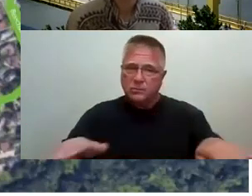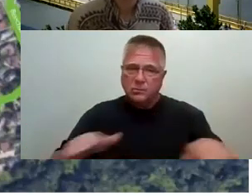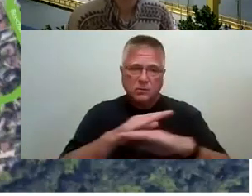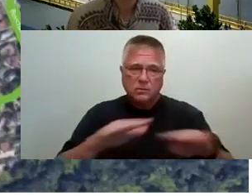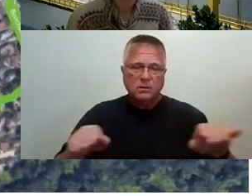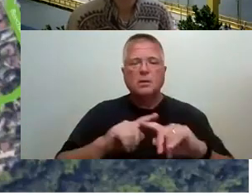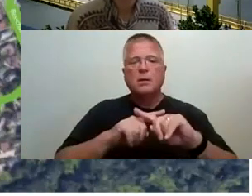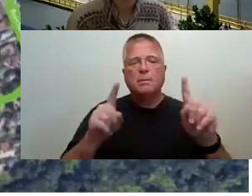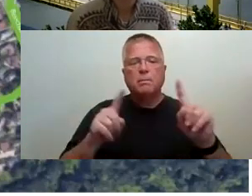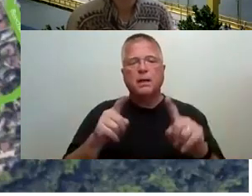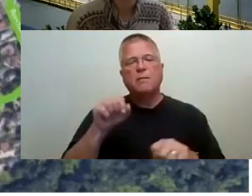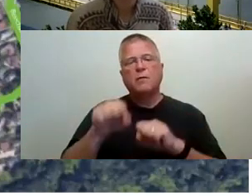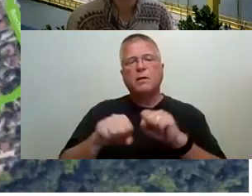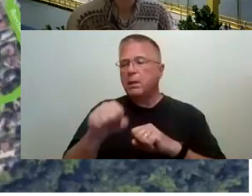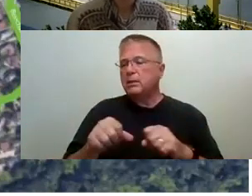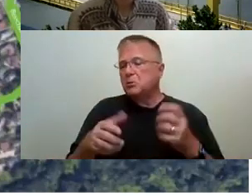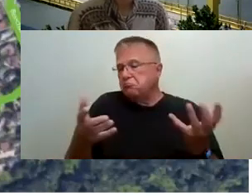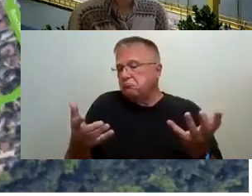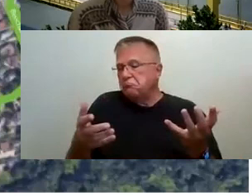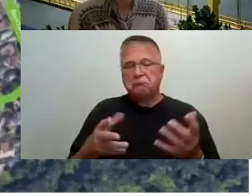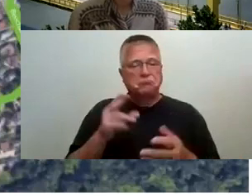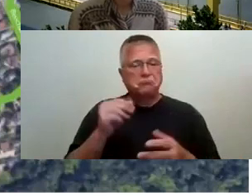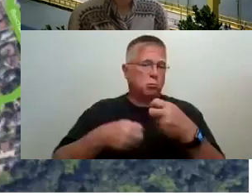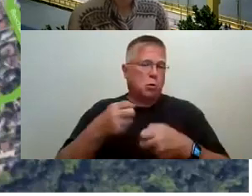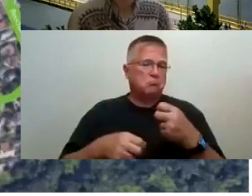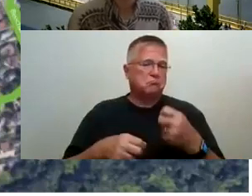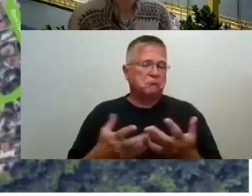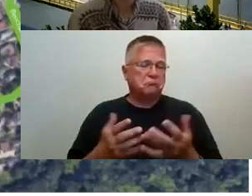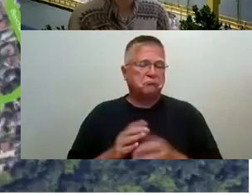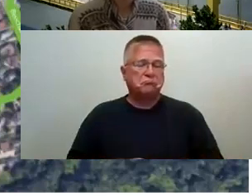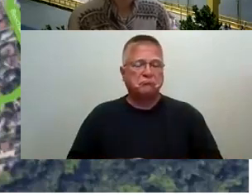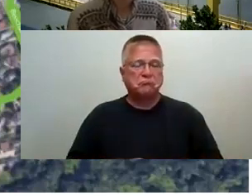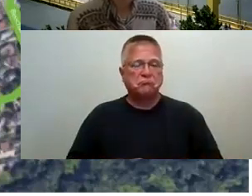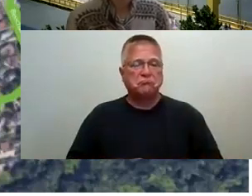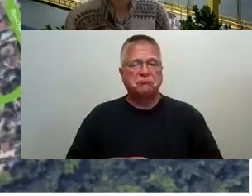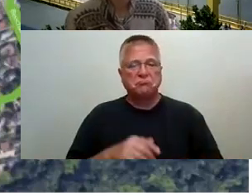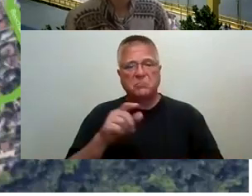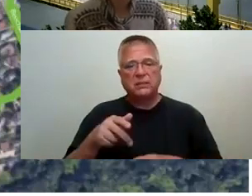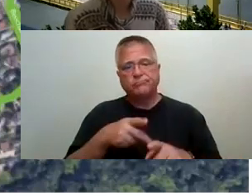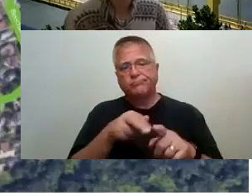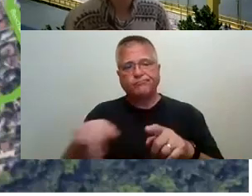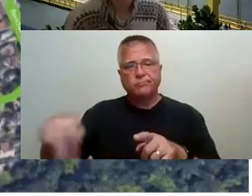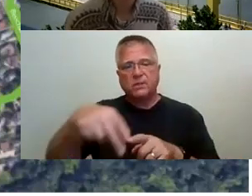bike accommodation, it's not a problem. It can work through there.